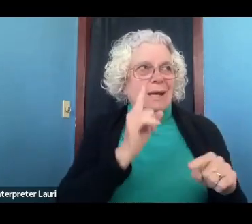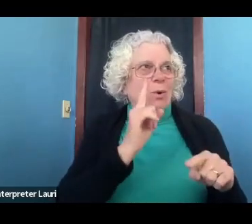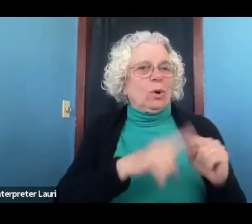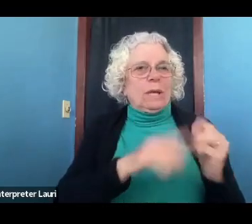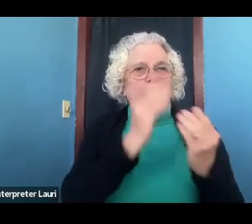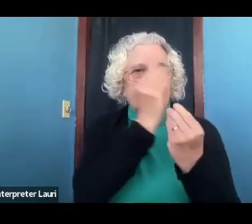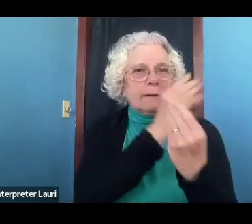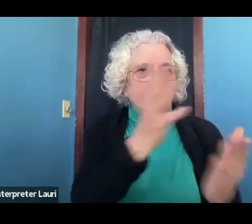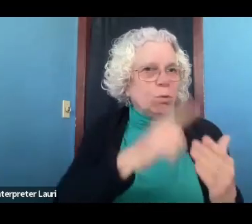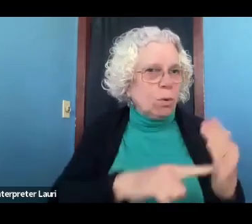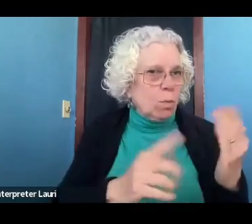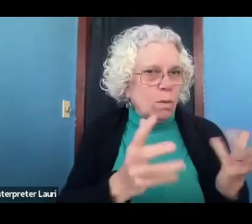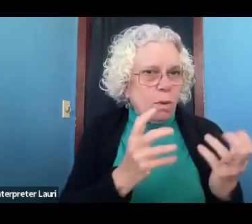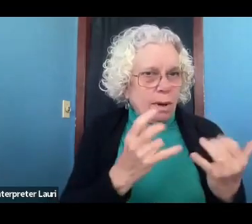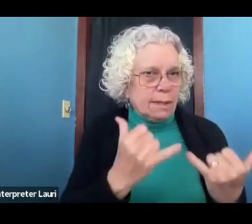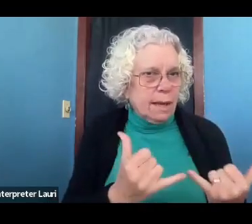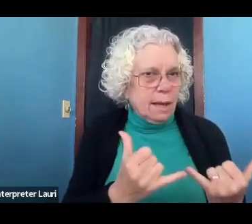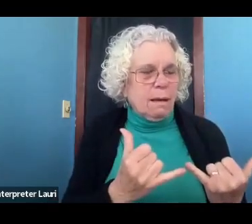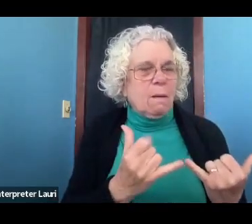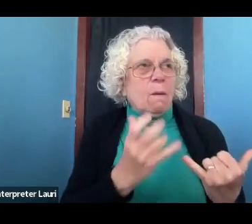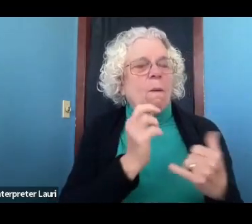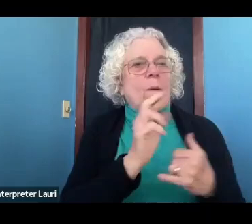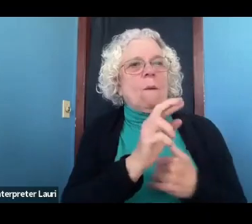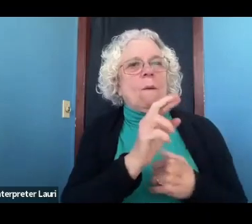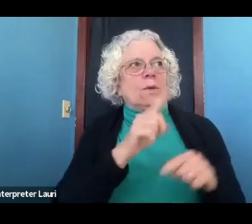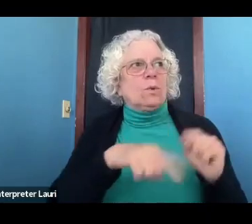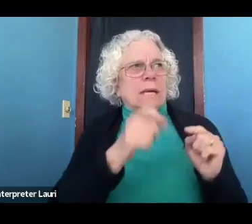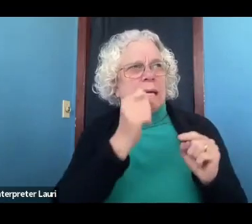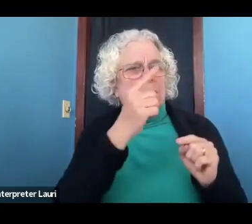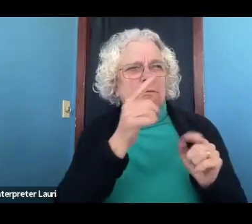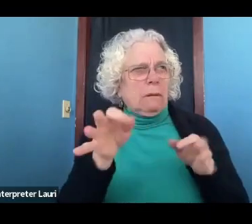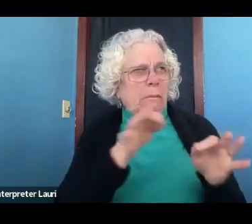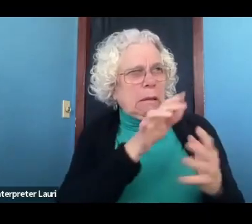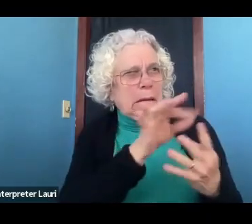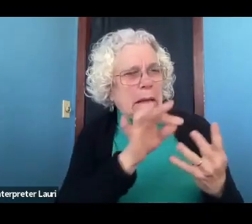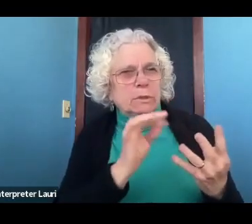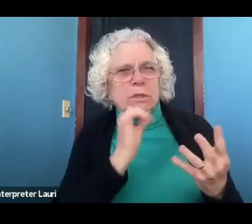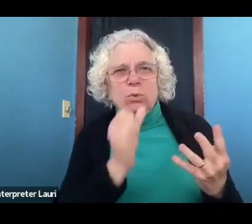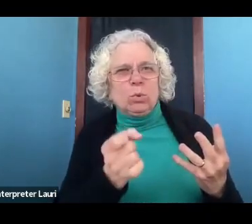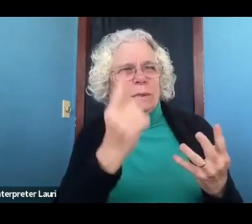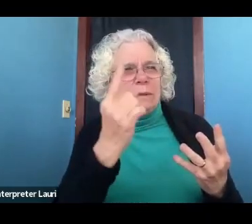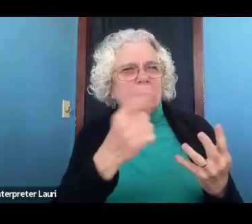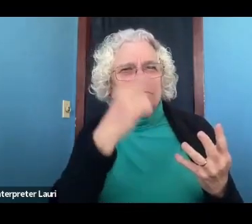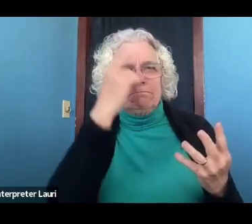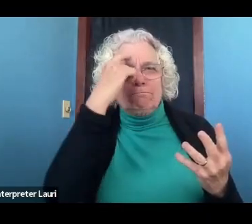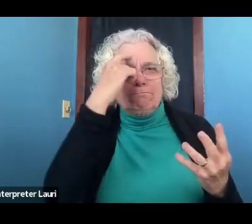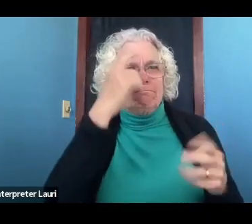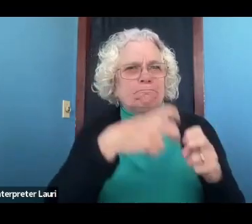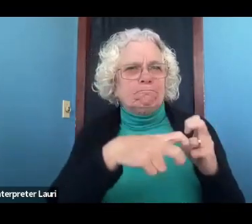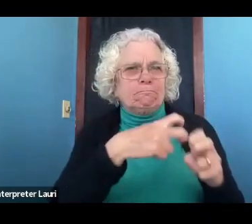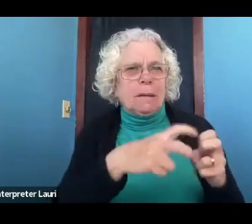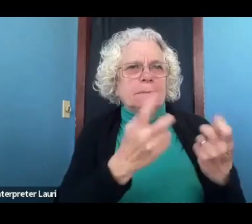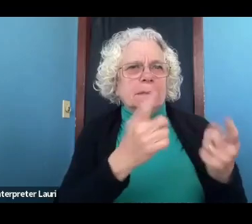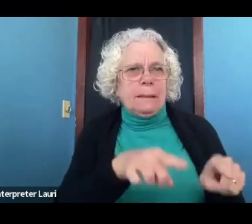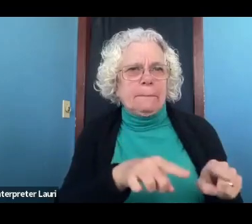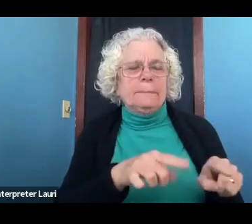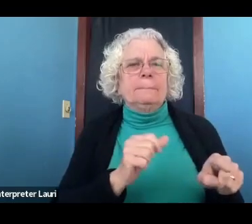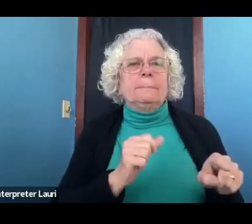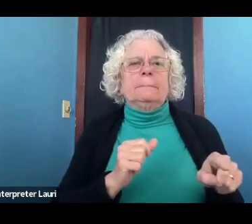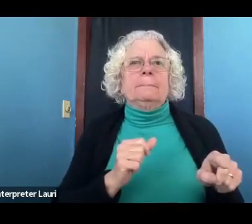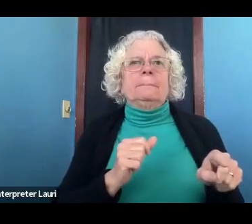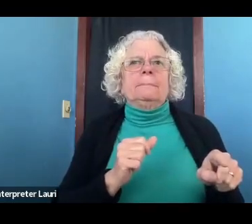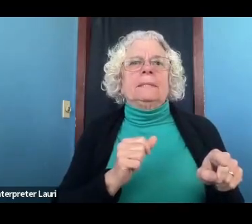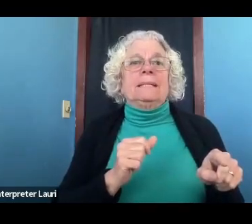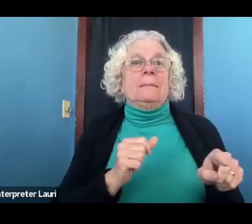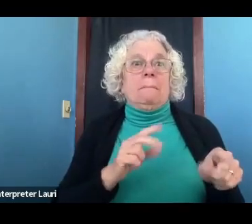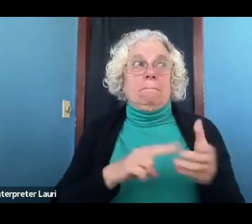what your decisions are or understand what your options are for your healthcare options, then somebody's